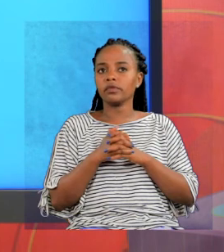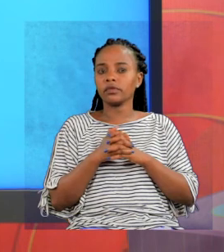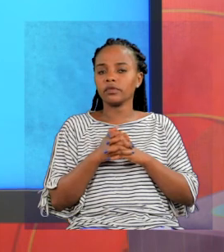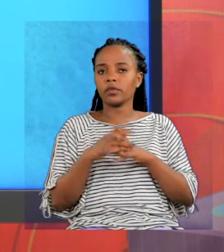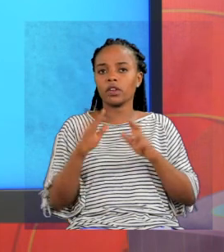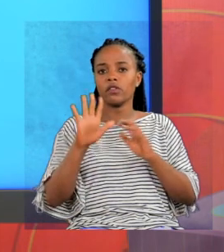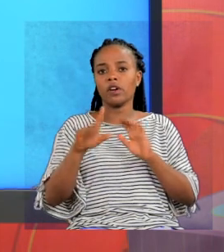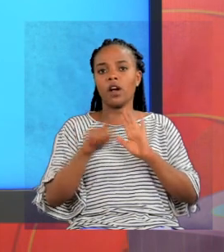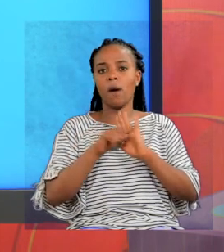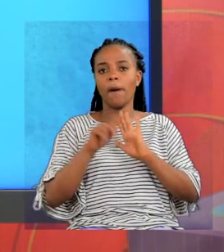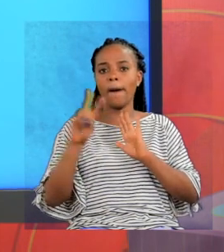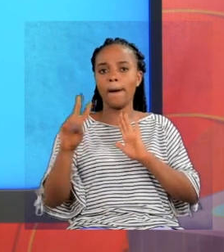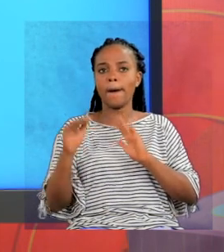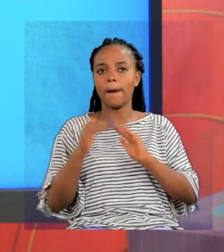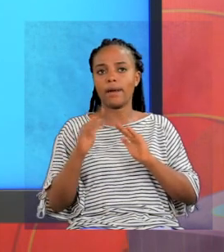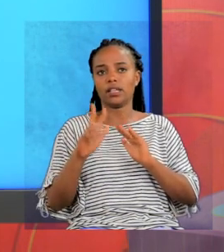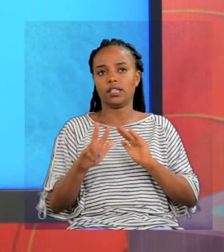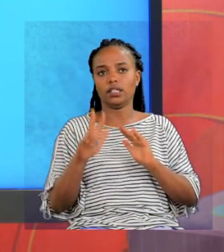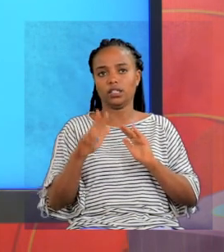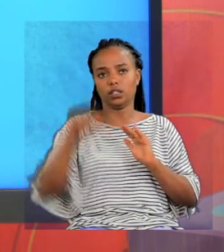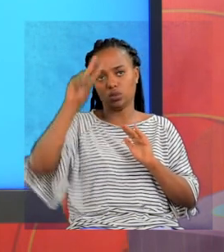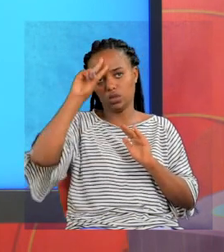5 minus 2, 3. 3 squared, 9.